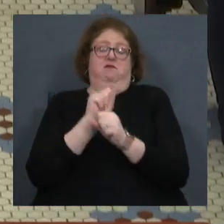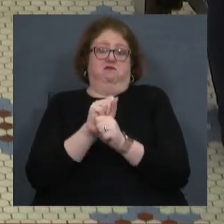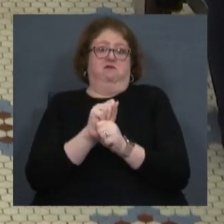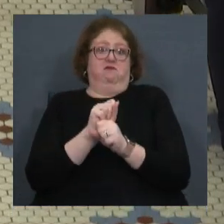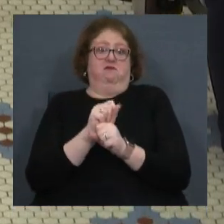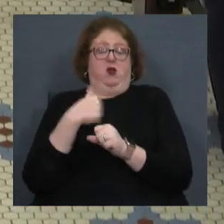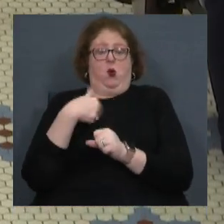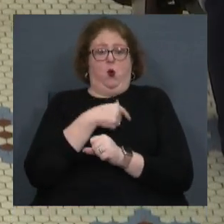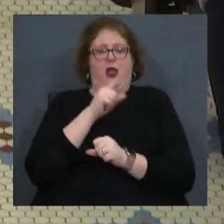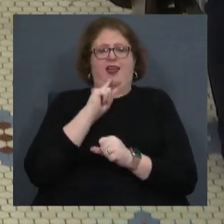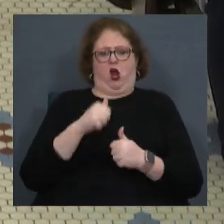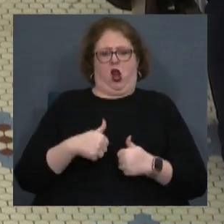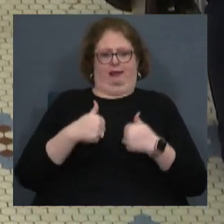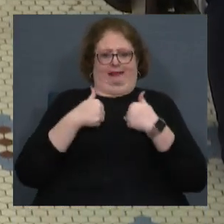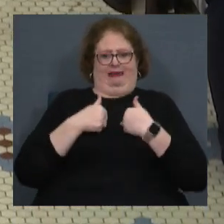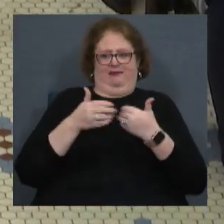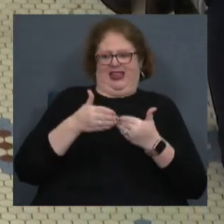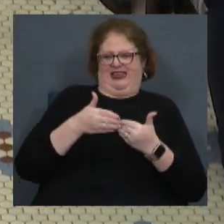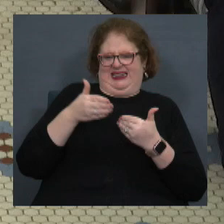is not